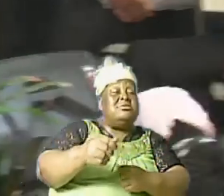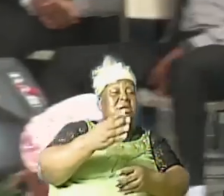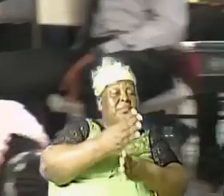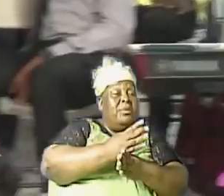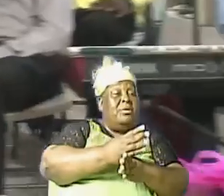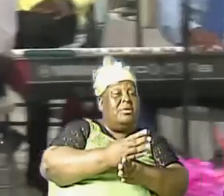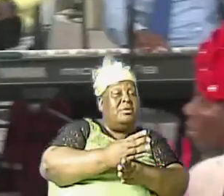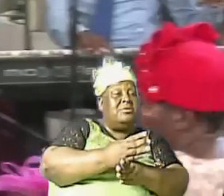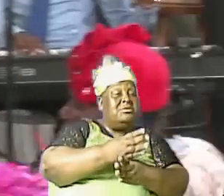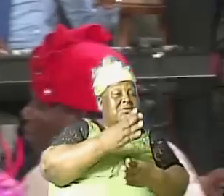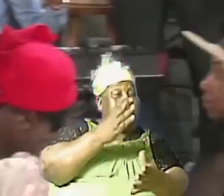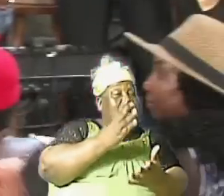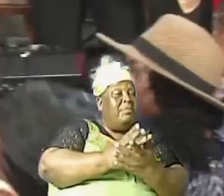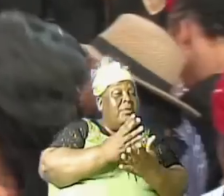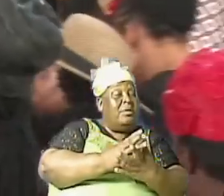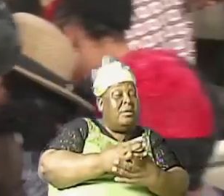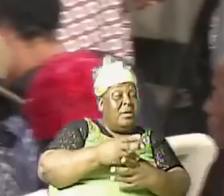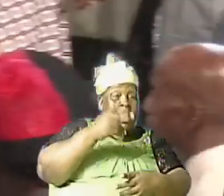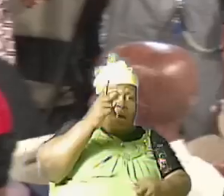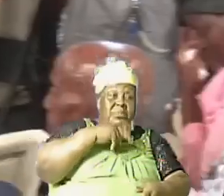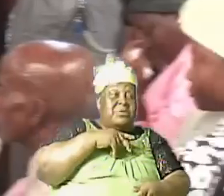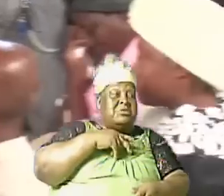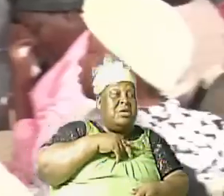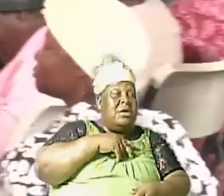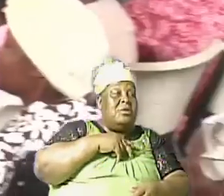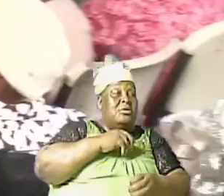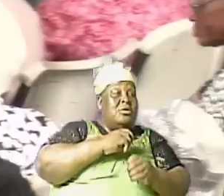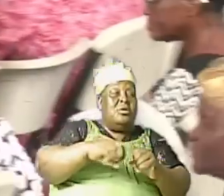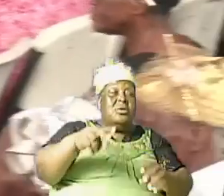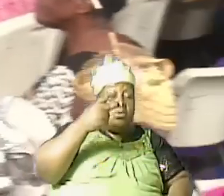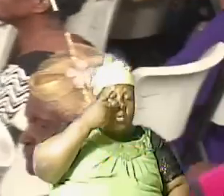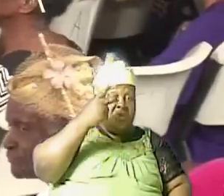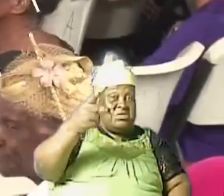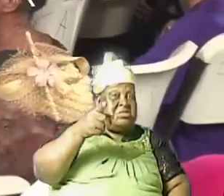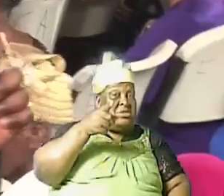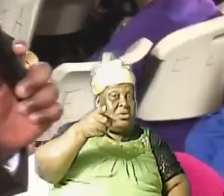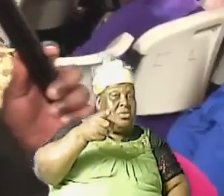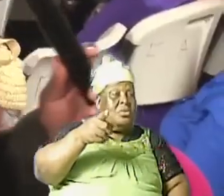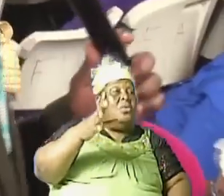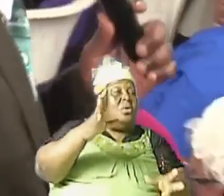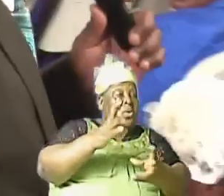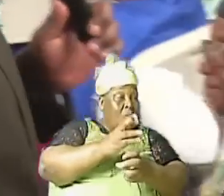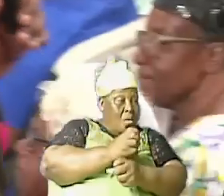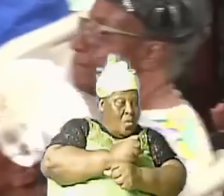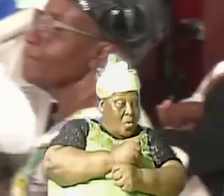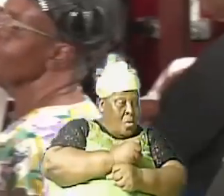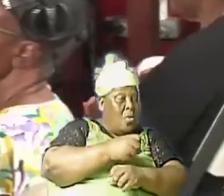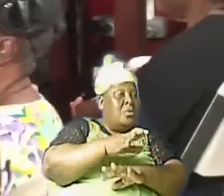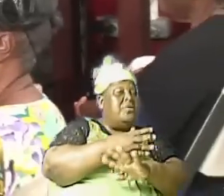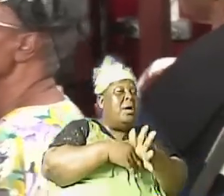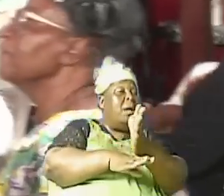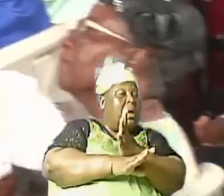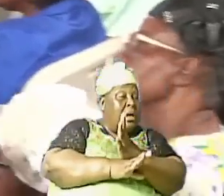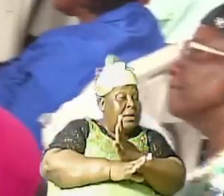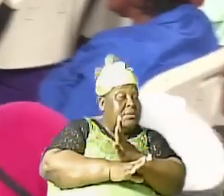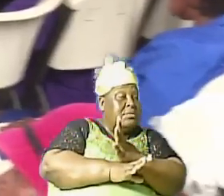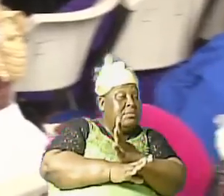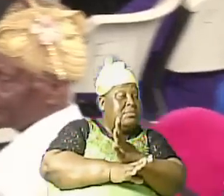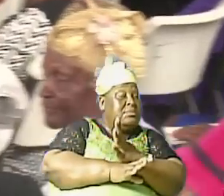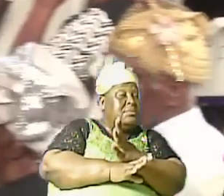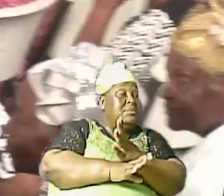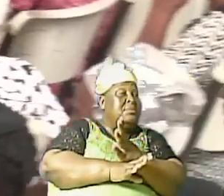bus stop and pretend she didn't see you. Hold that hand. Lord